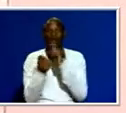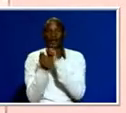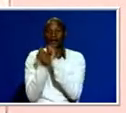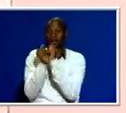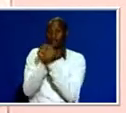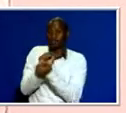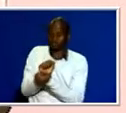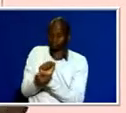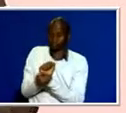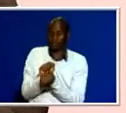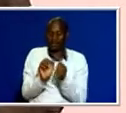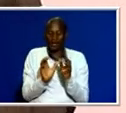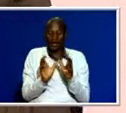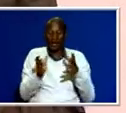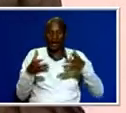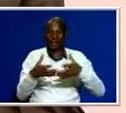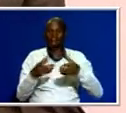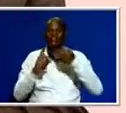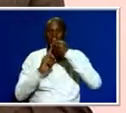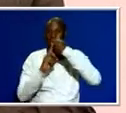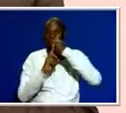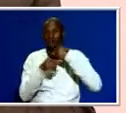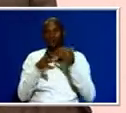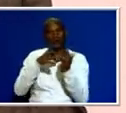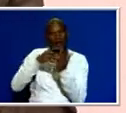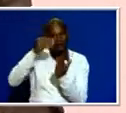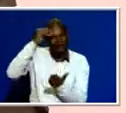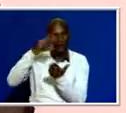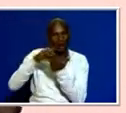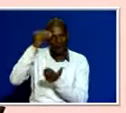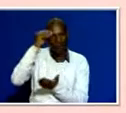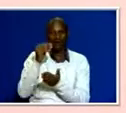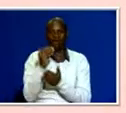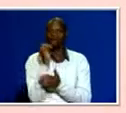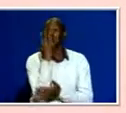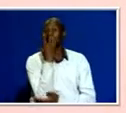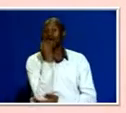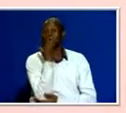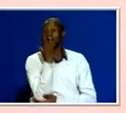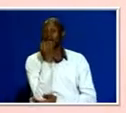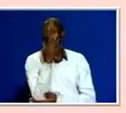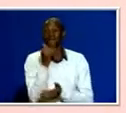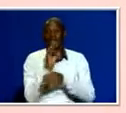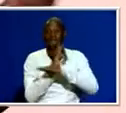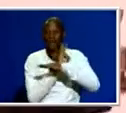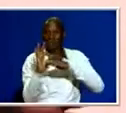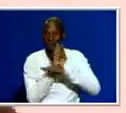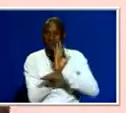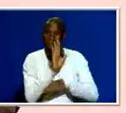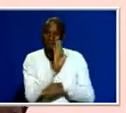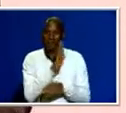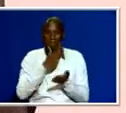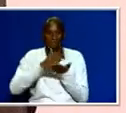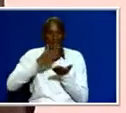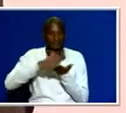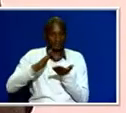class 6, you learned about the flower, its function and the parts. Class 7, you went